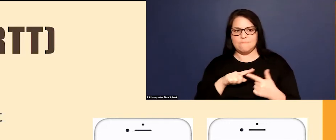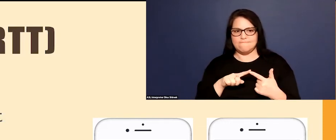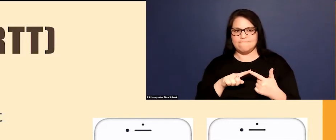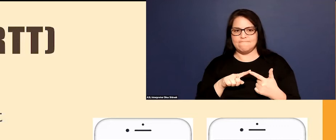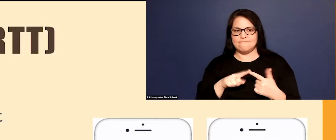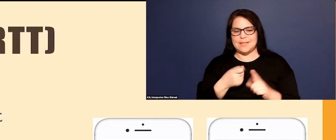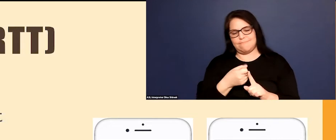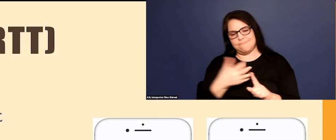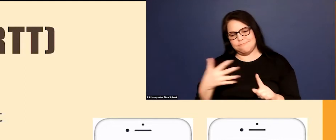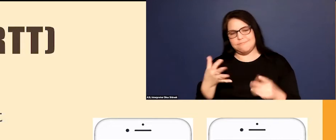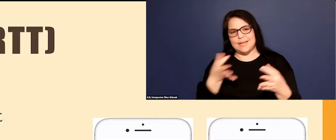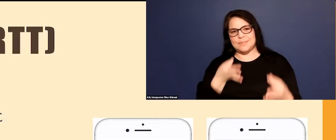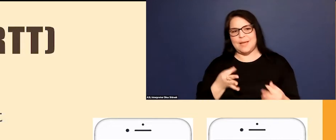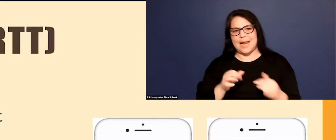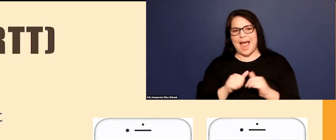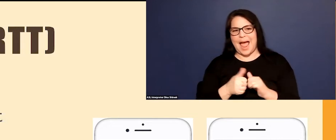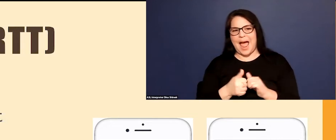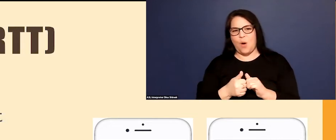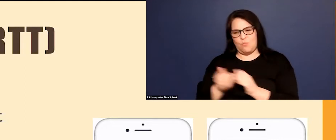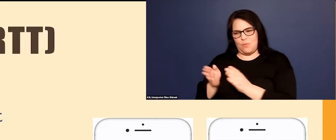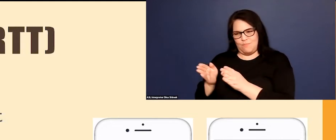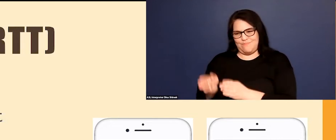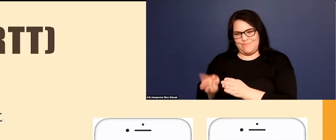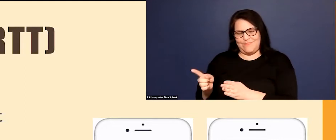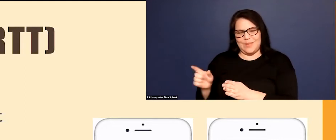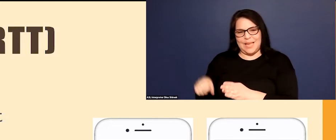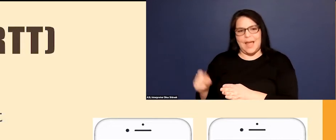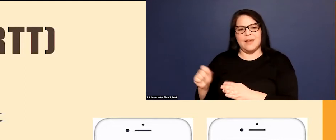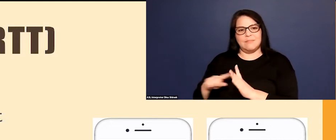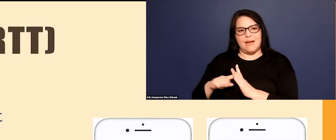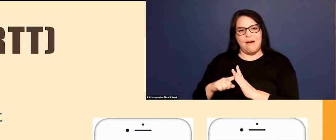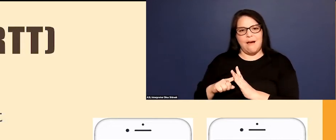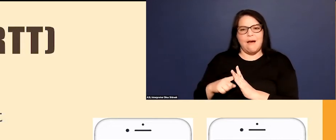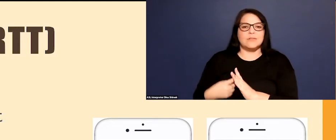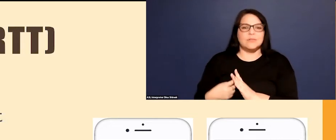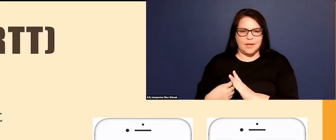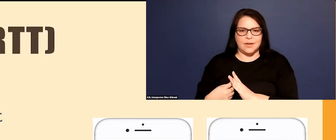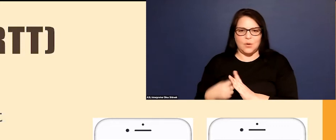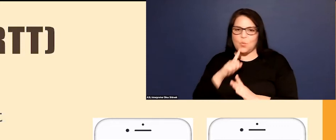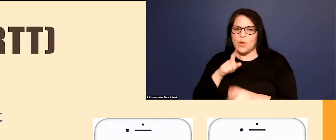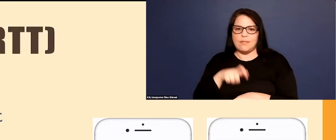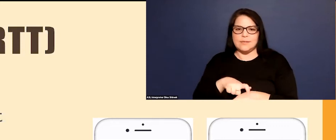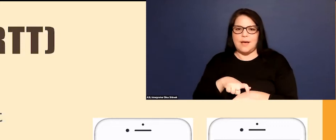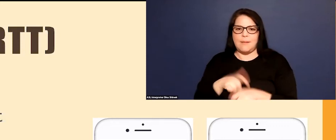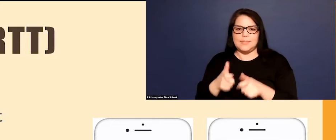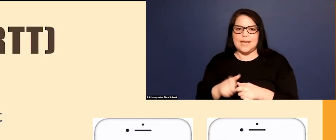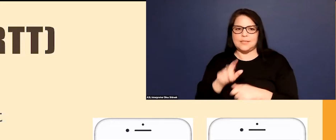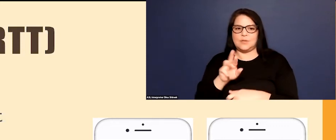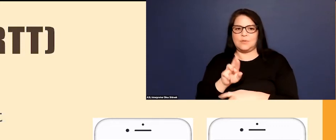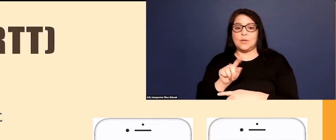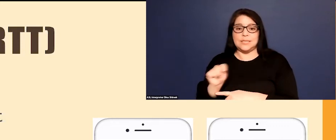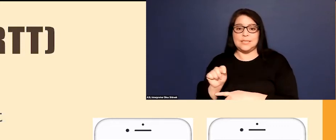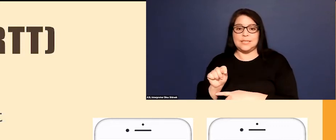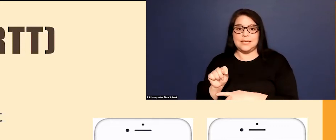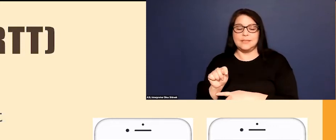detail how a user can activate real-time text on